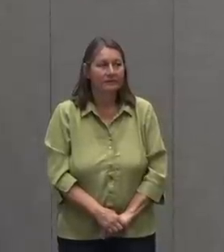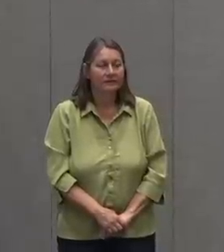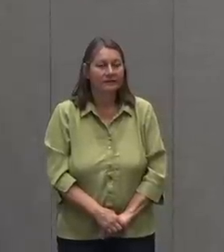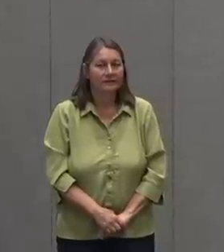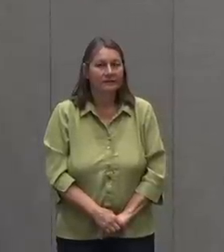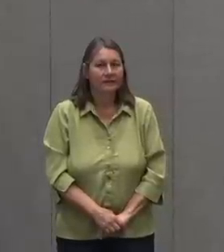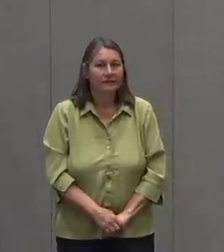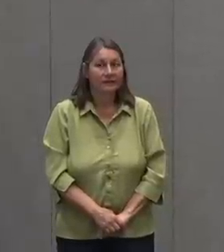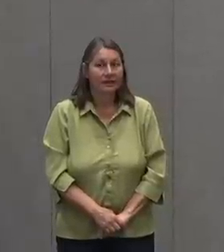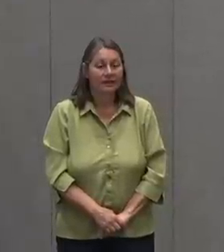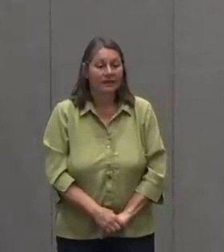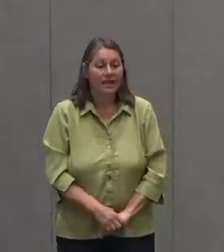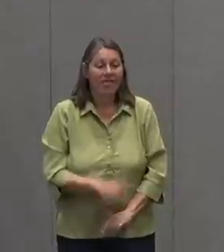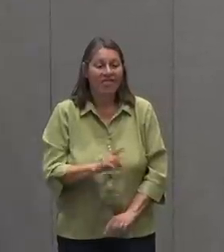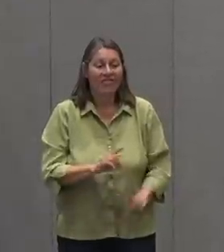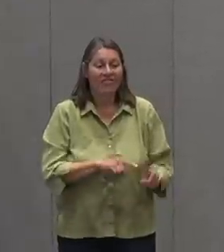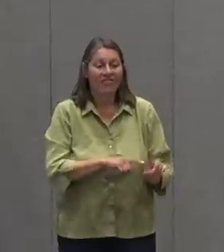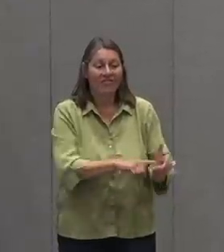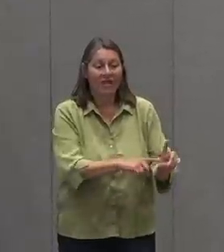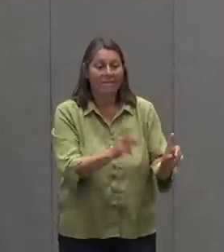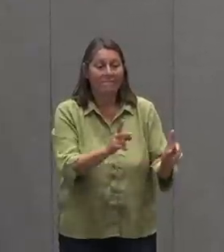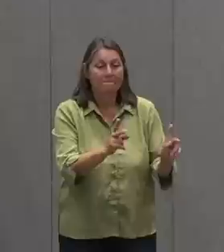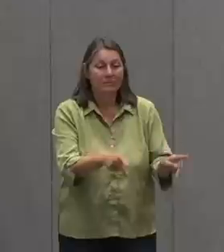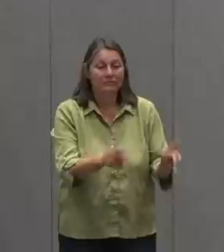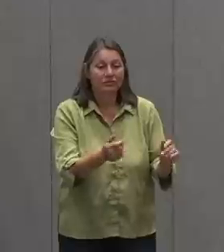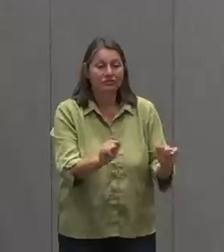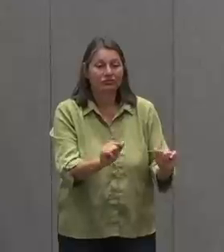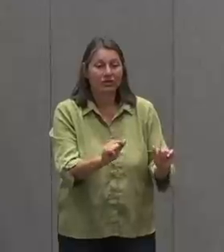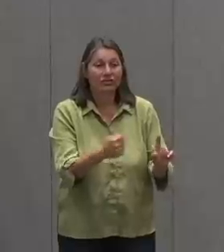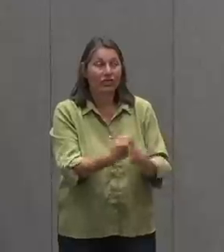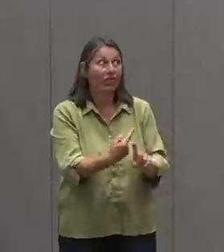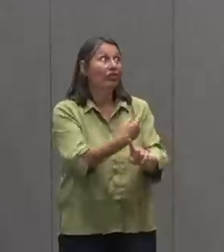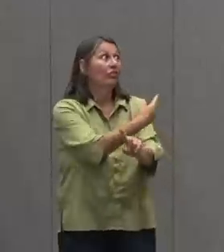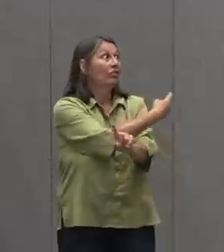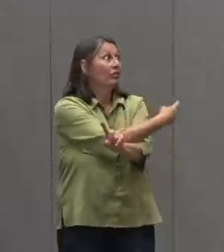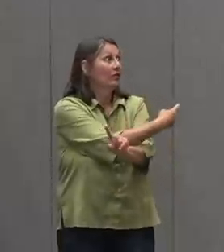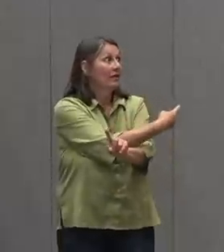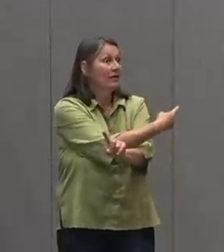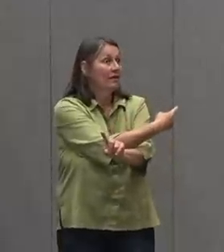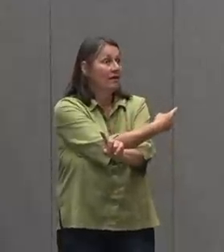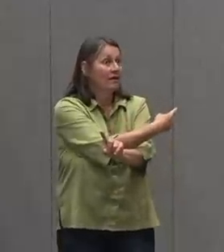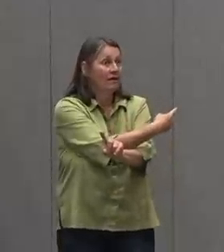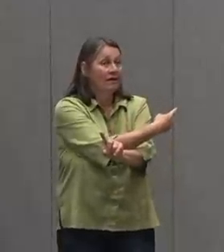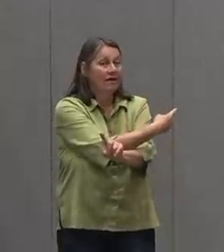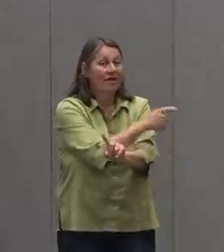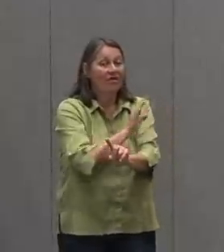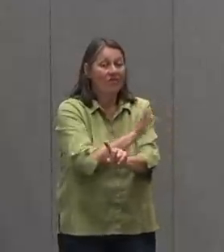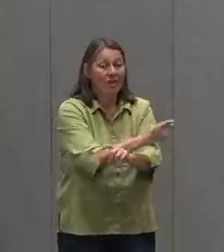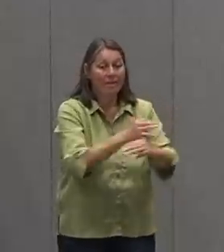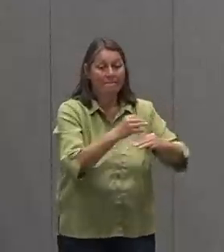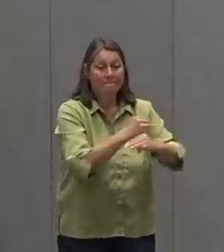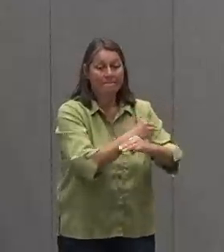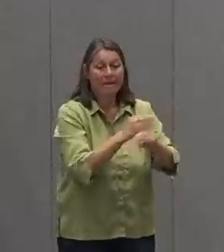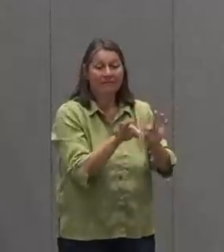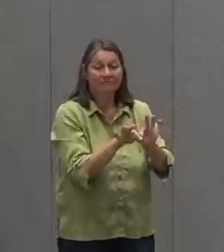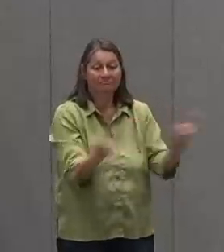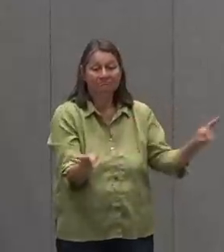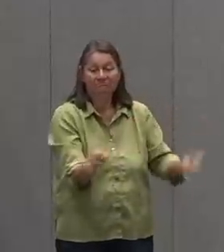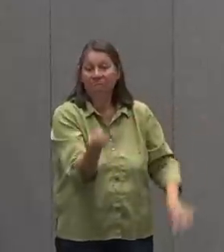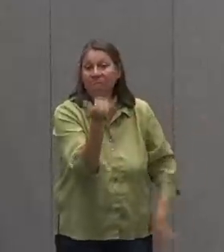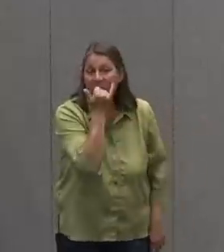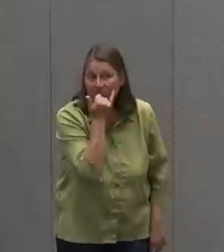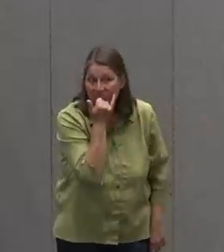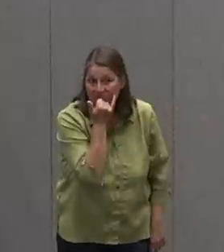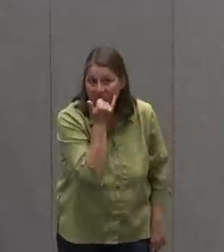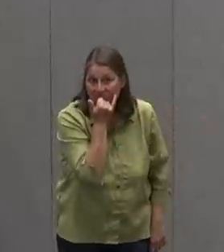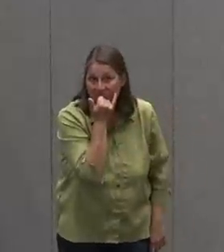That person will try to throw us off the trail by giving us a mathematical statement that is wrong. Help